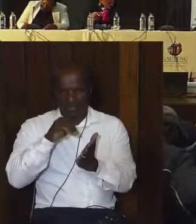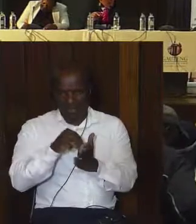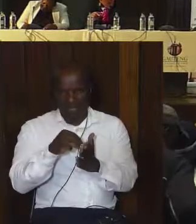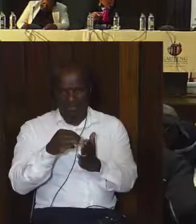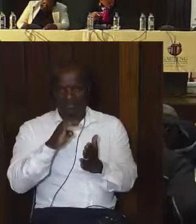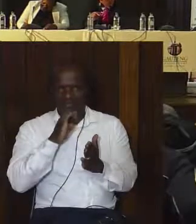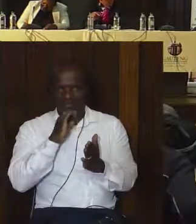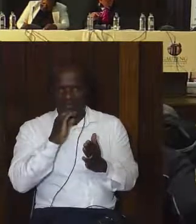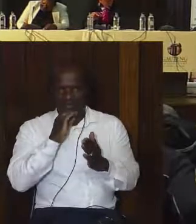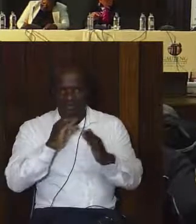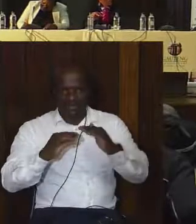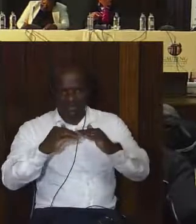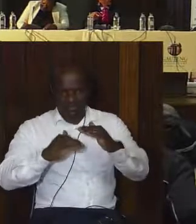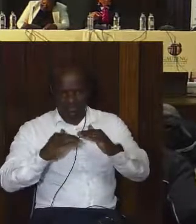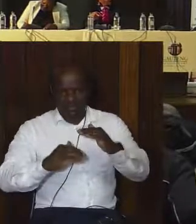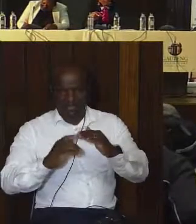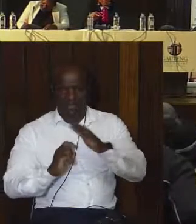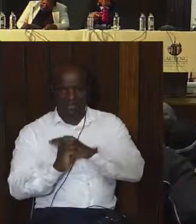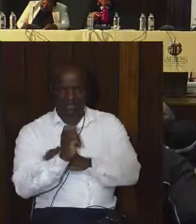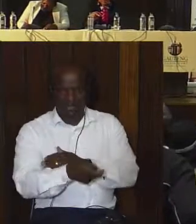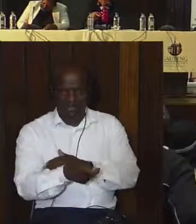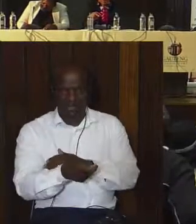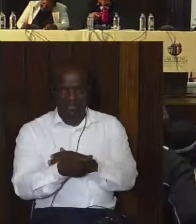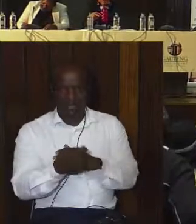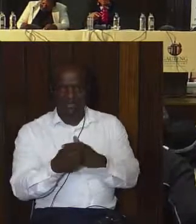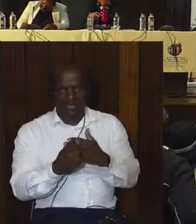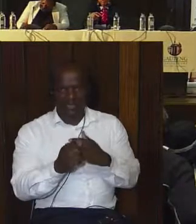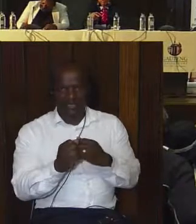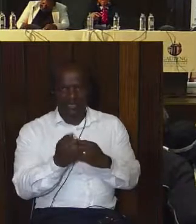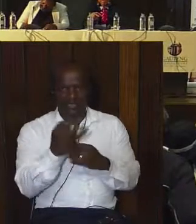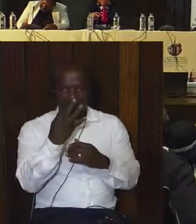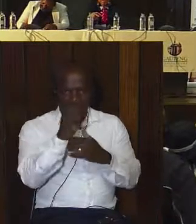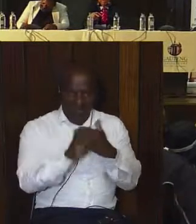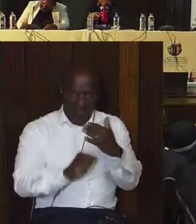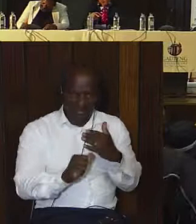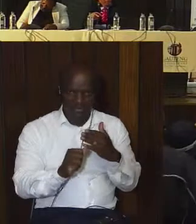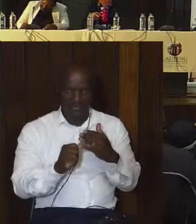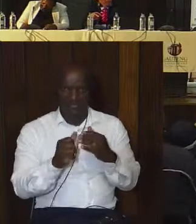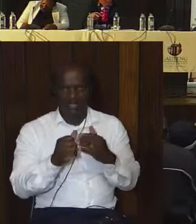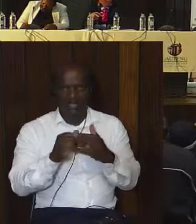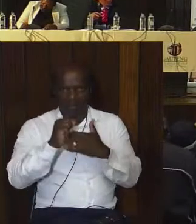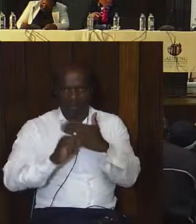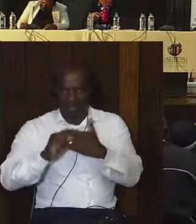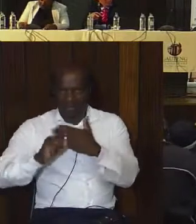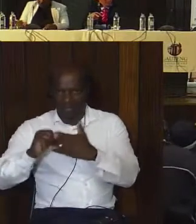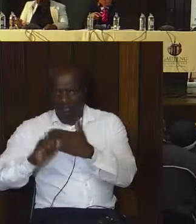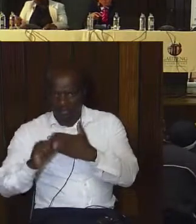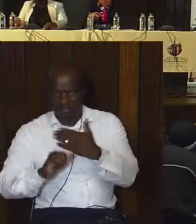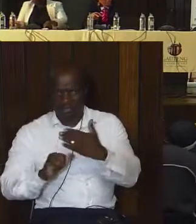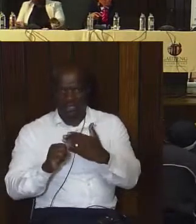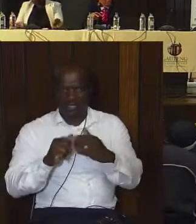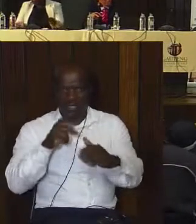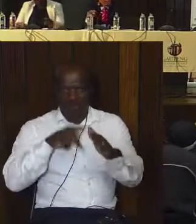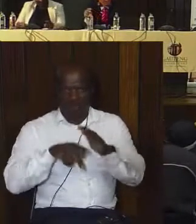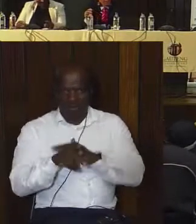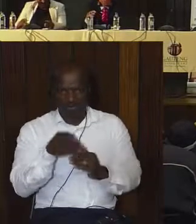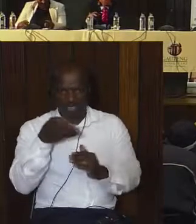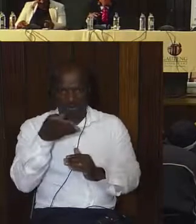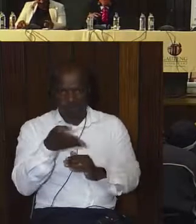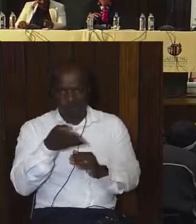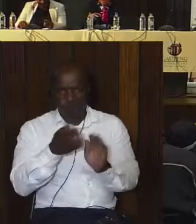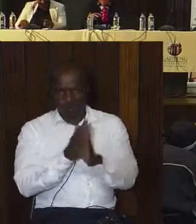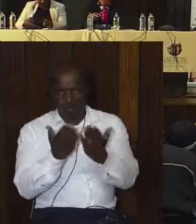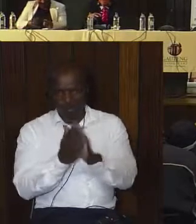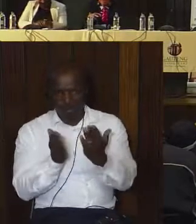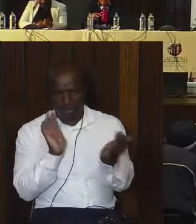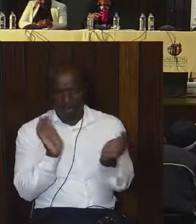underspending. And on a monthly and quarterly basis, we review the current projects that we have on our books. And as